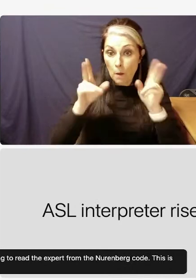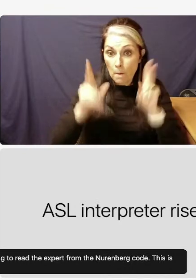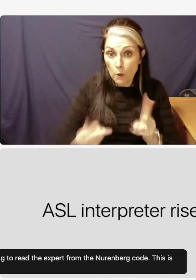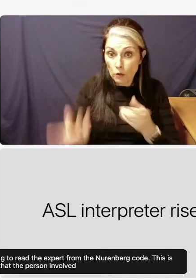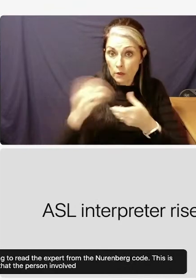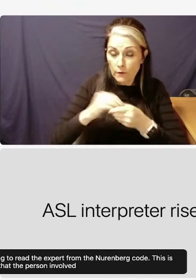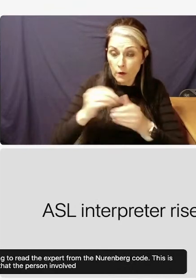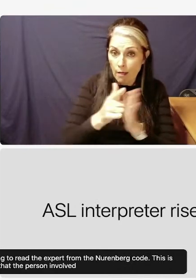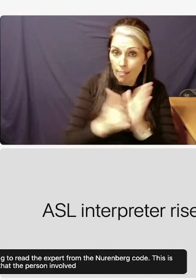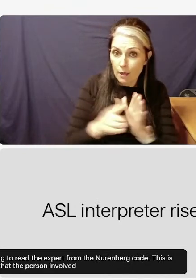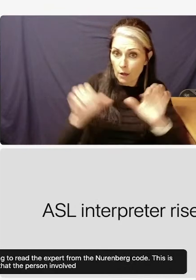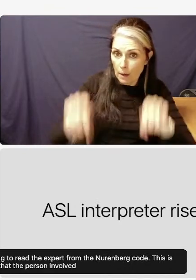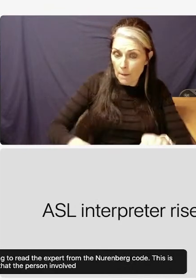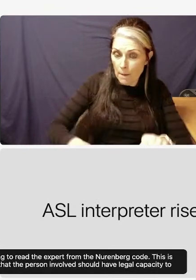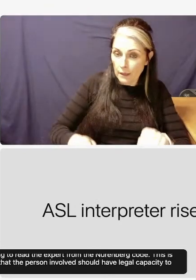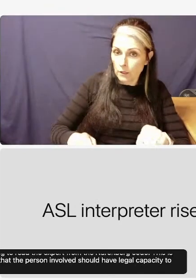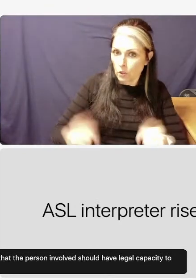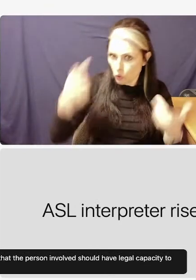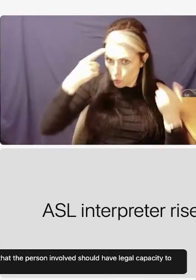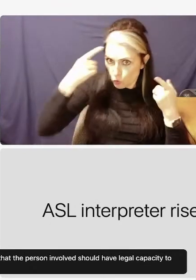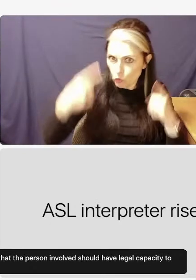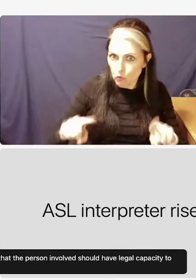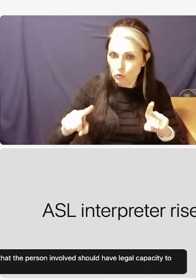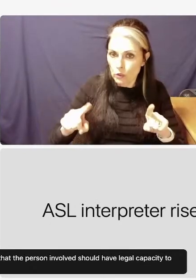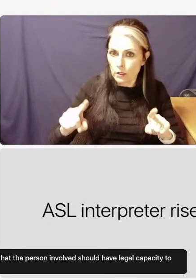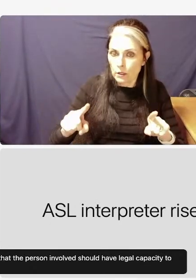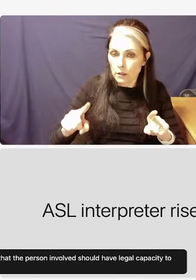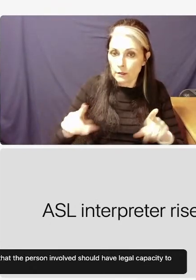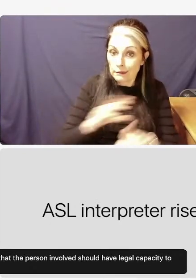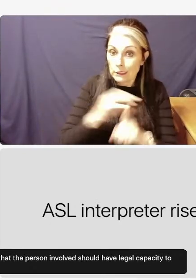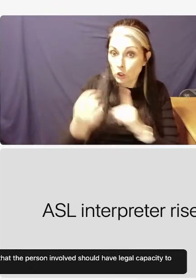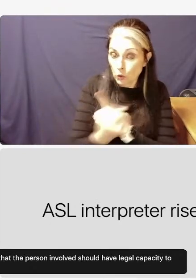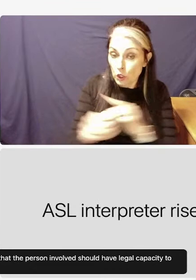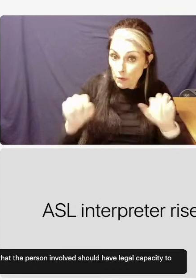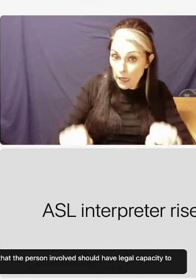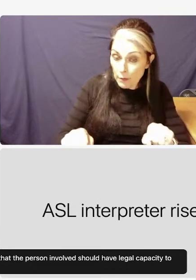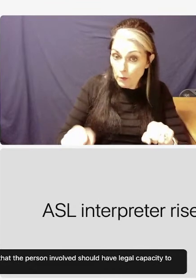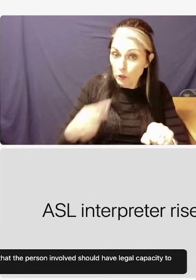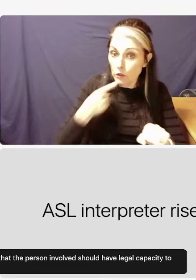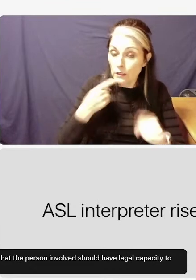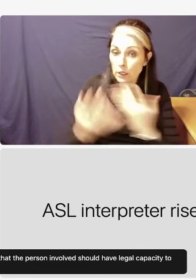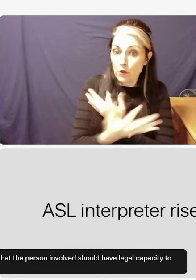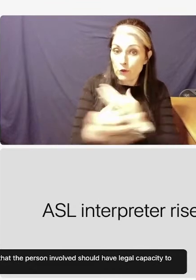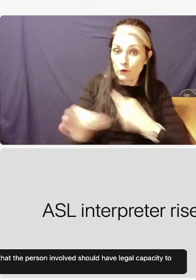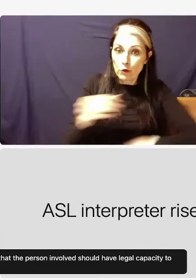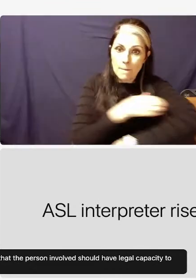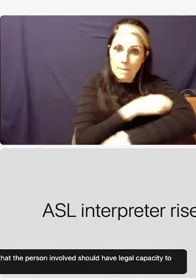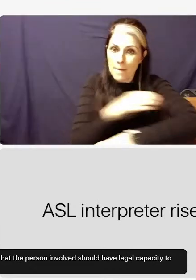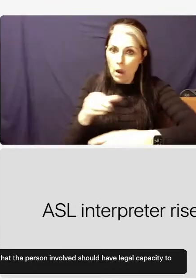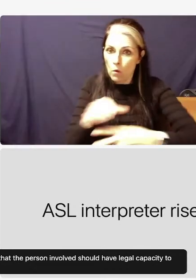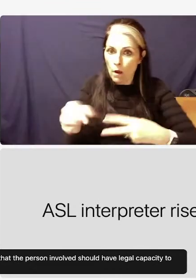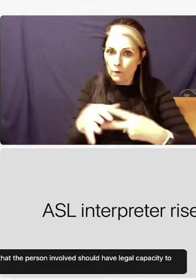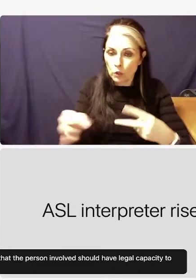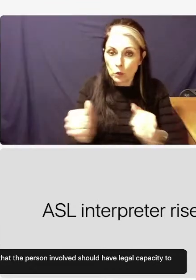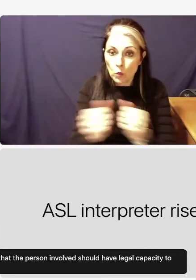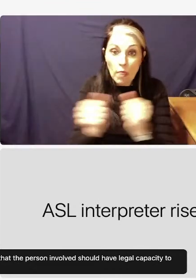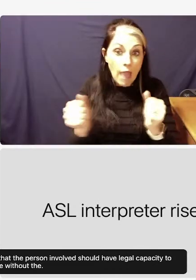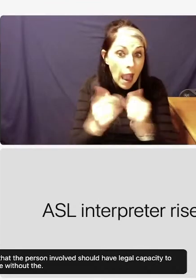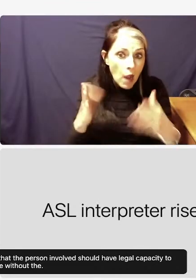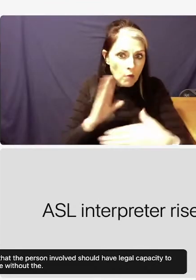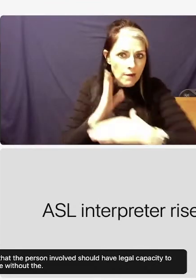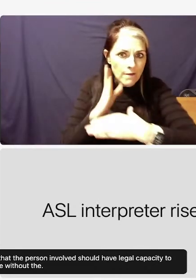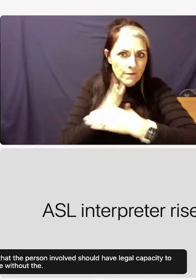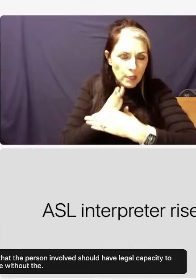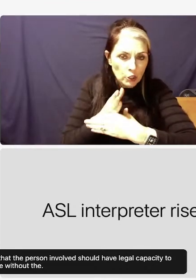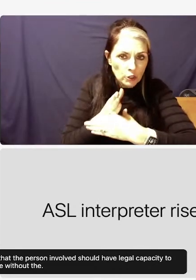legal capacity to give consent should be so situated as to be able to exercise free power of choice without the intervention of any